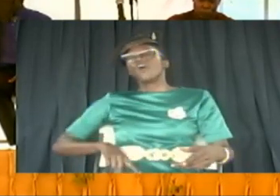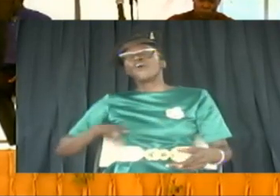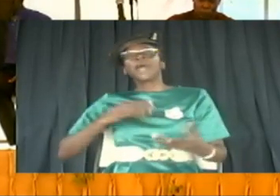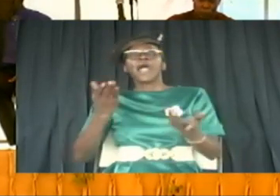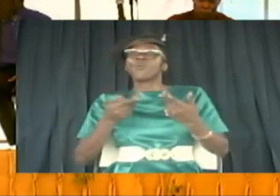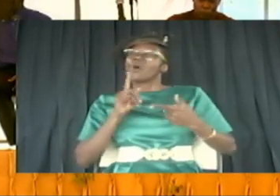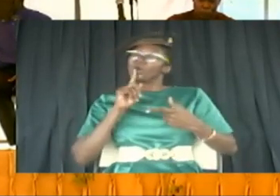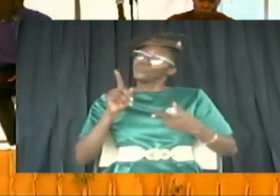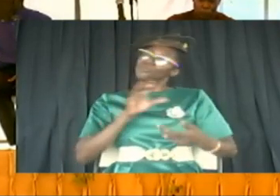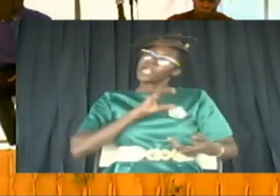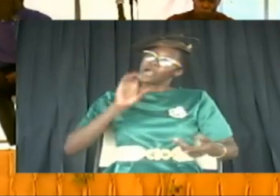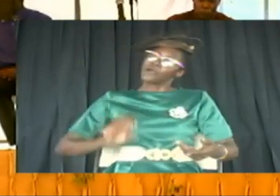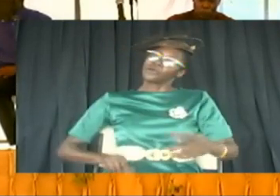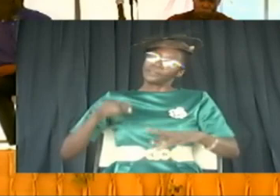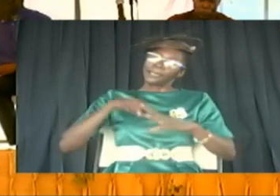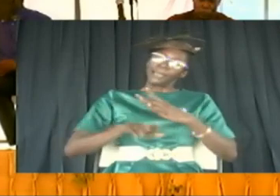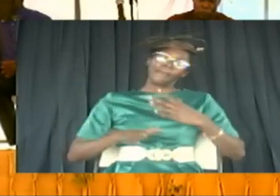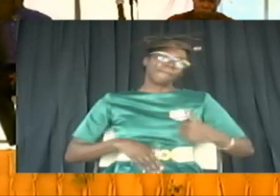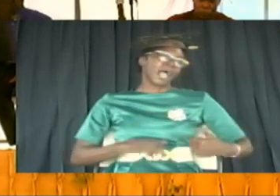heart.